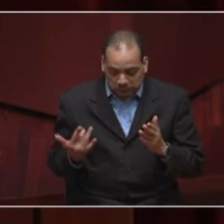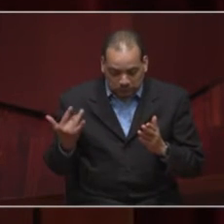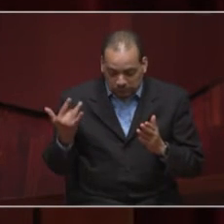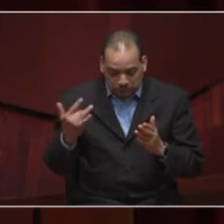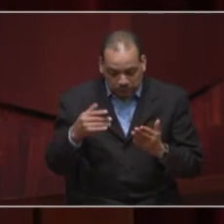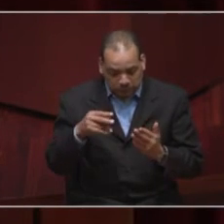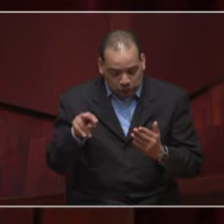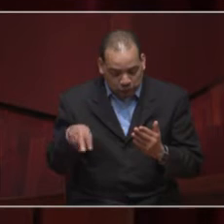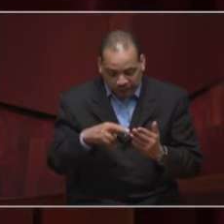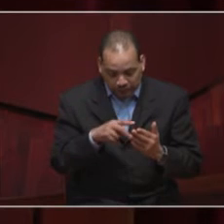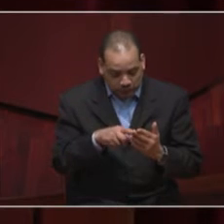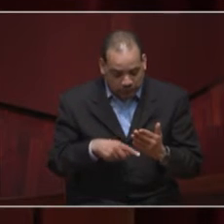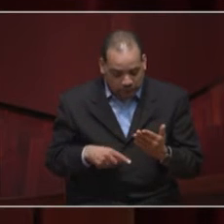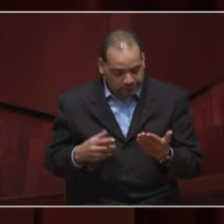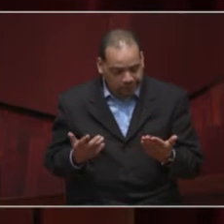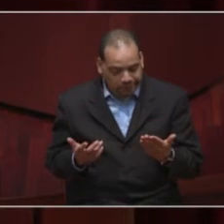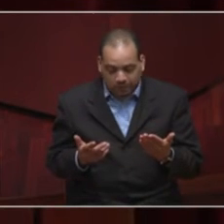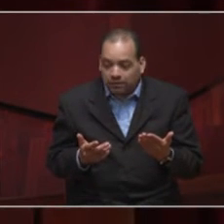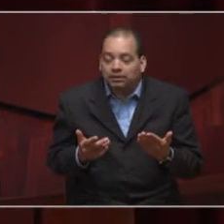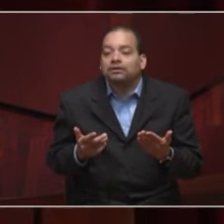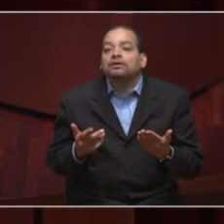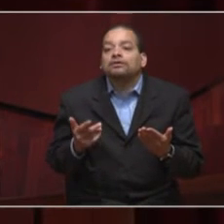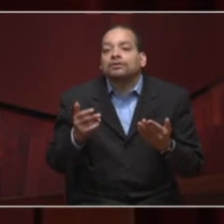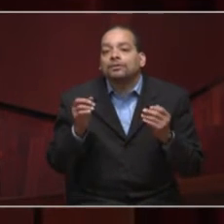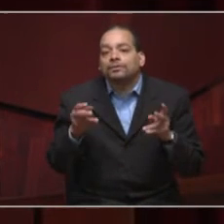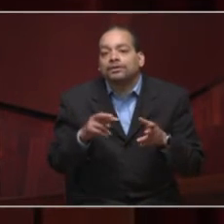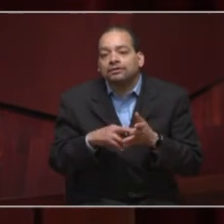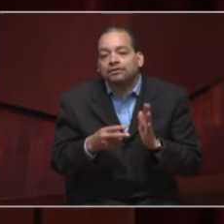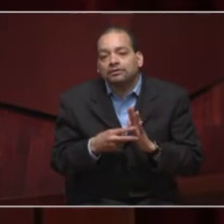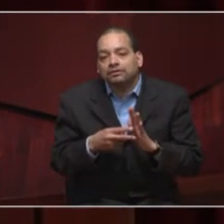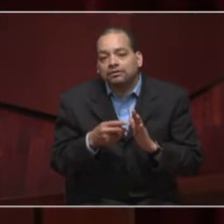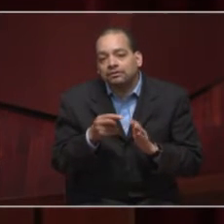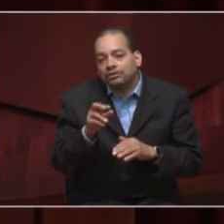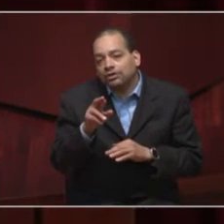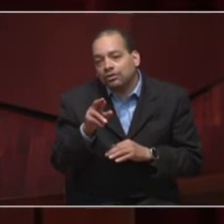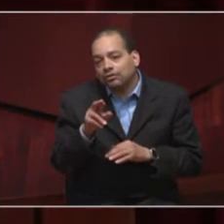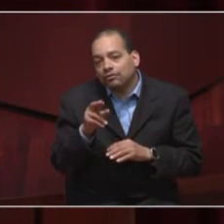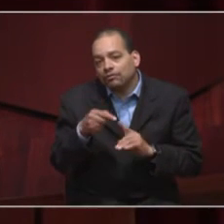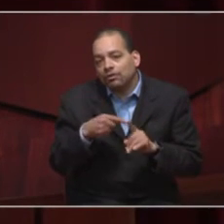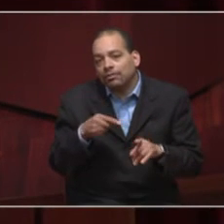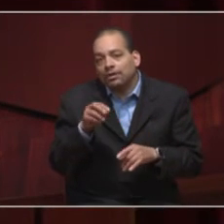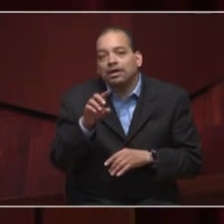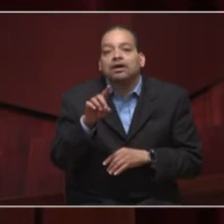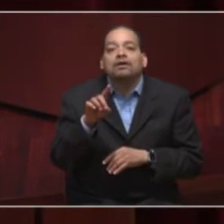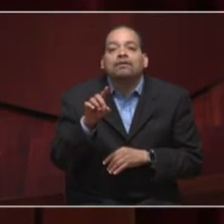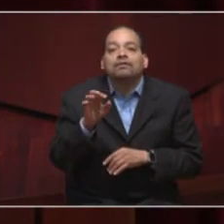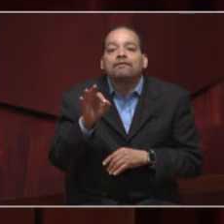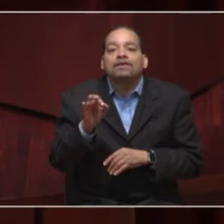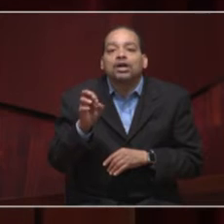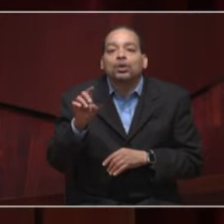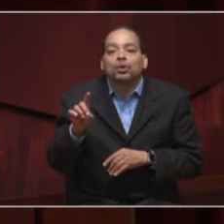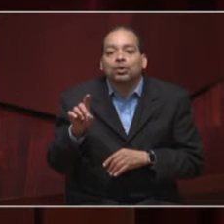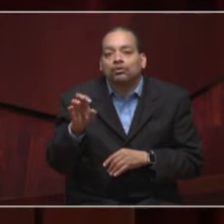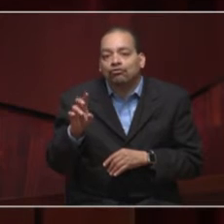in terms of legal transfer of records from the federal record centers to the National Archives.